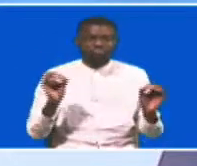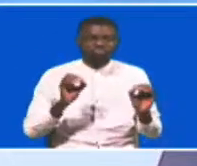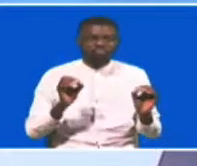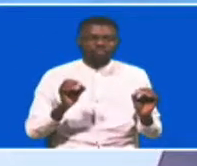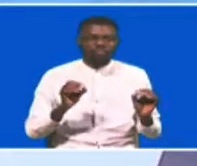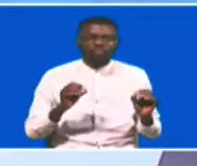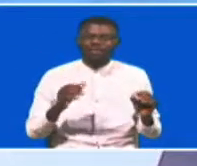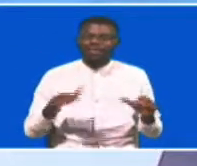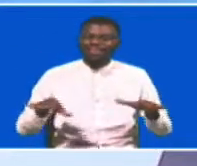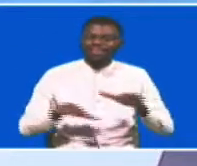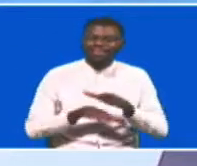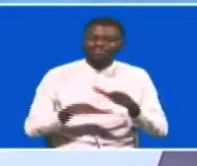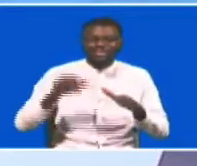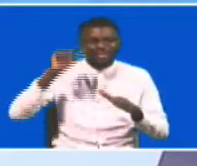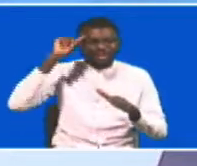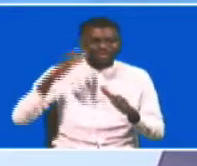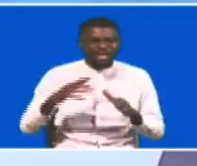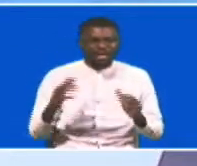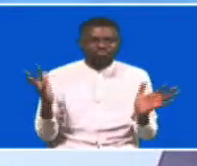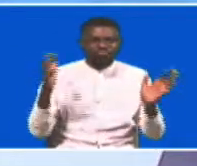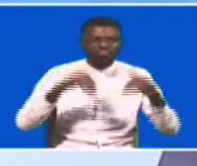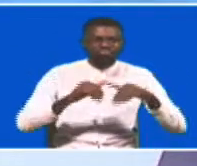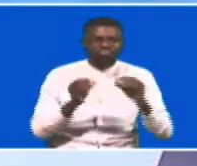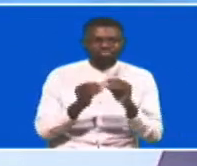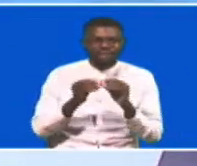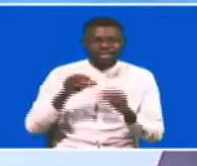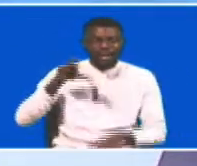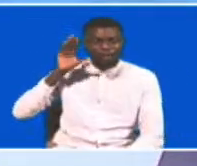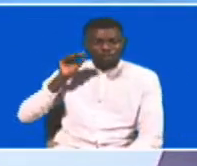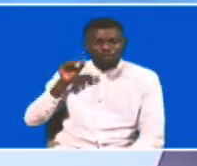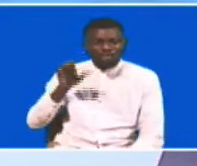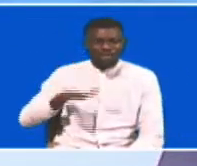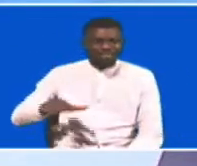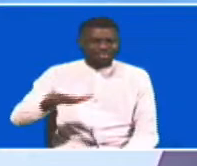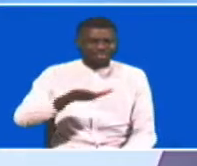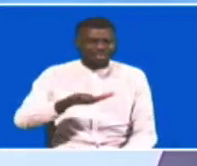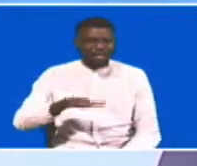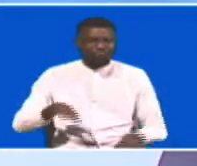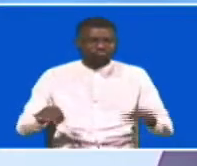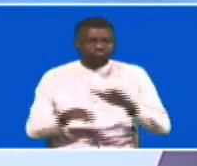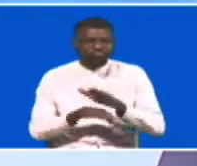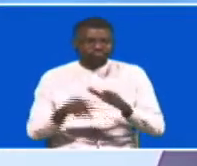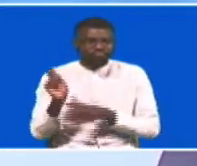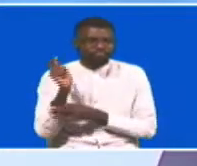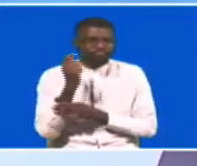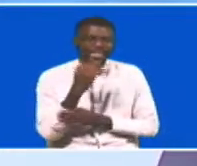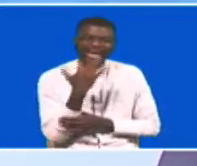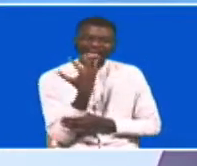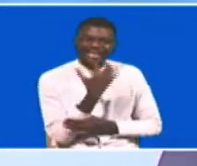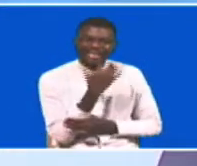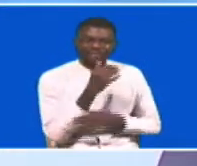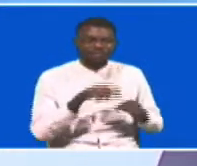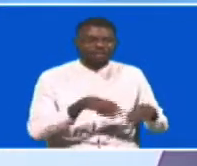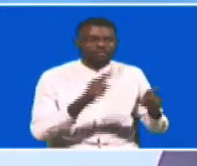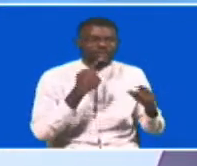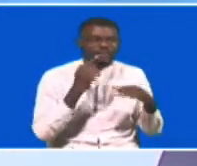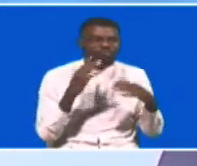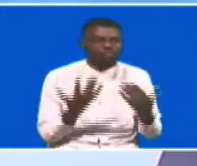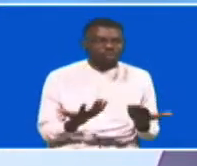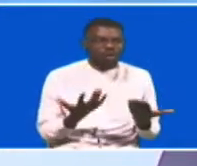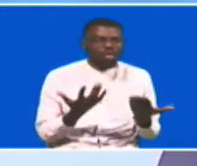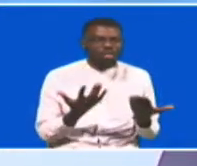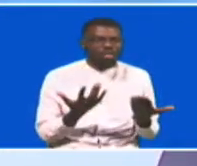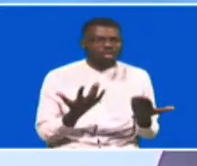a deputy governor's consultative forum in the coast at Mombasa, Deputy President Rigathi Gachagua said that their roles should